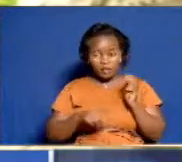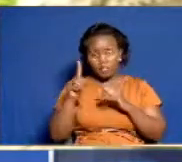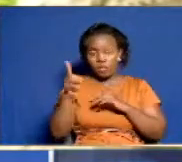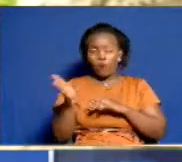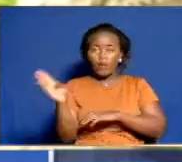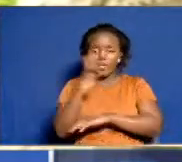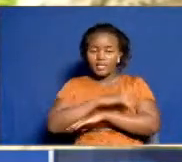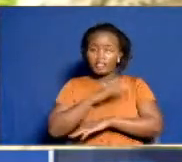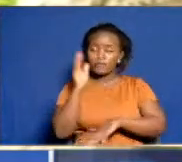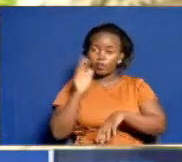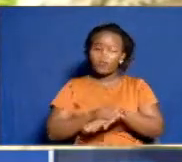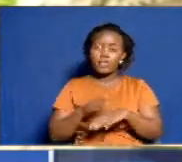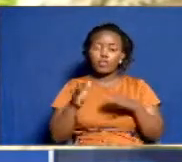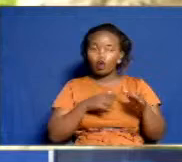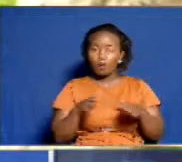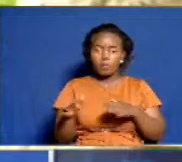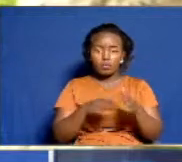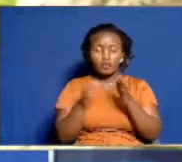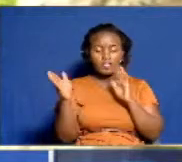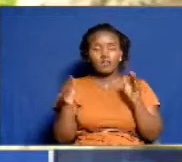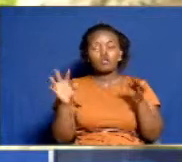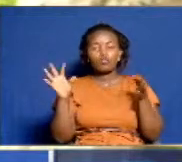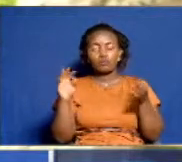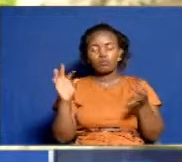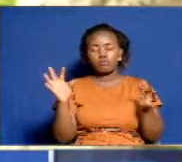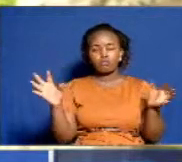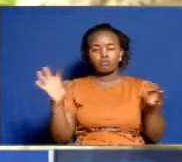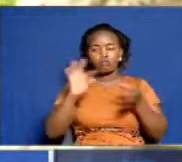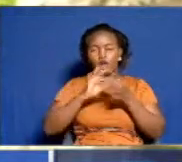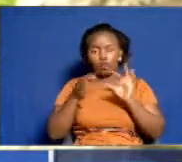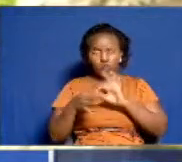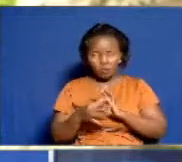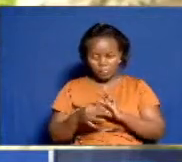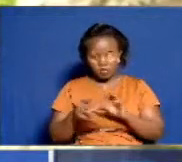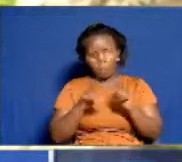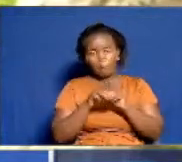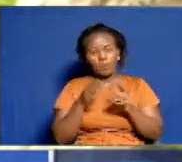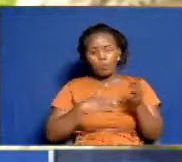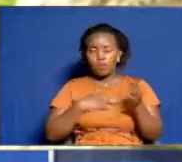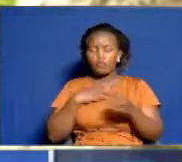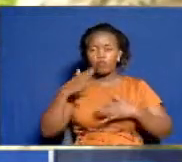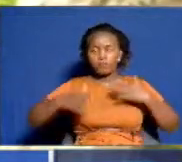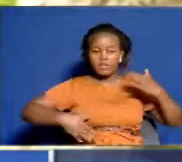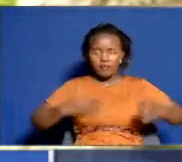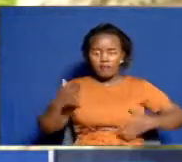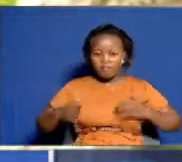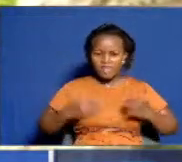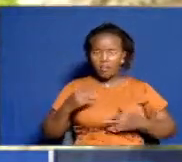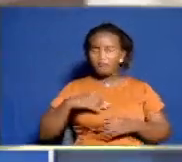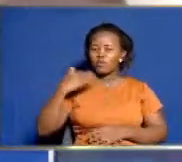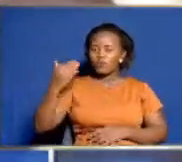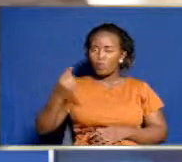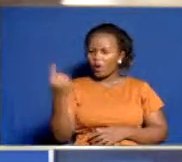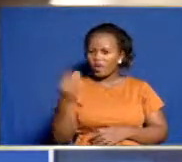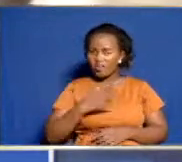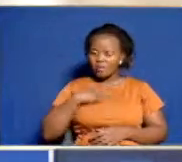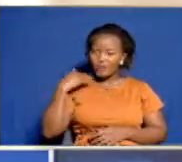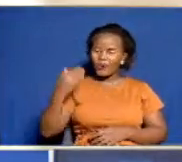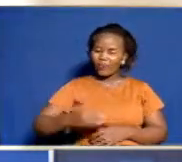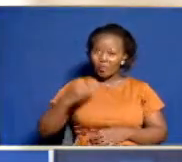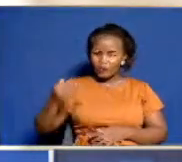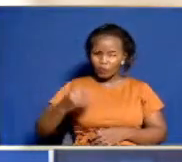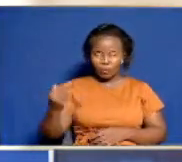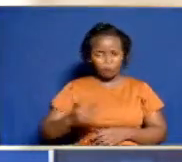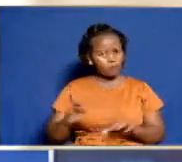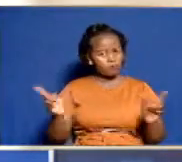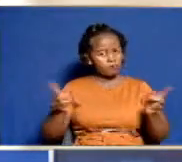chances and go to Olympic, and I will really appreciate it. So not only me to go to Olympic every day. Nyang is on a